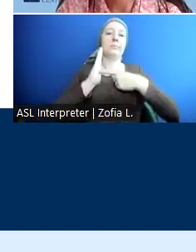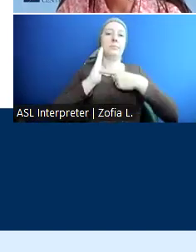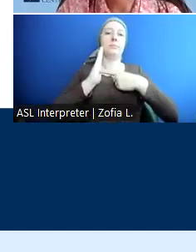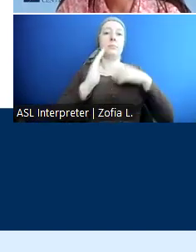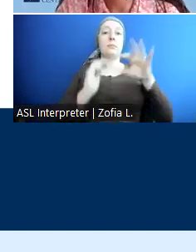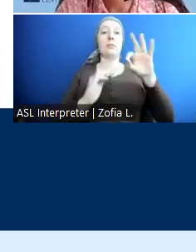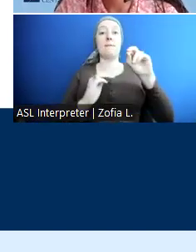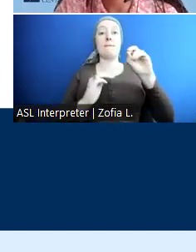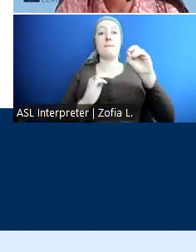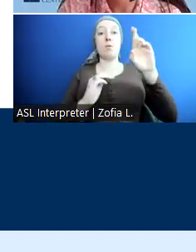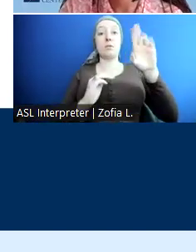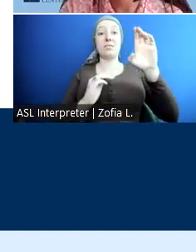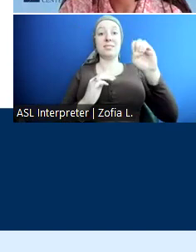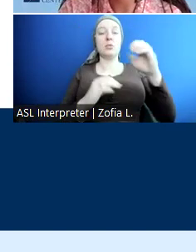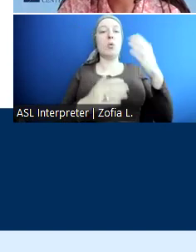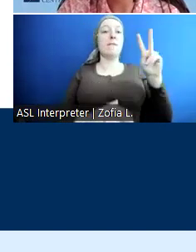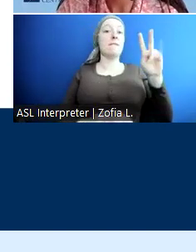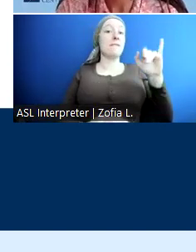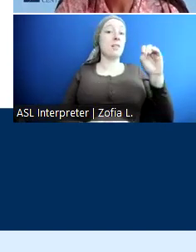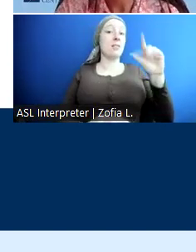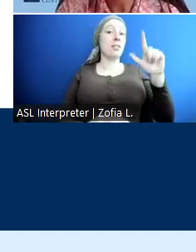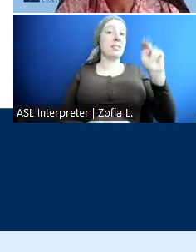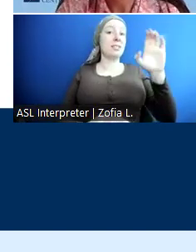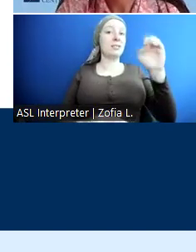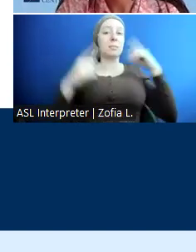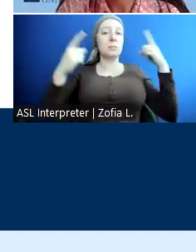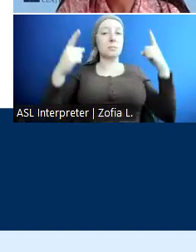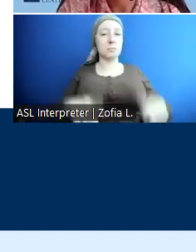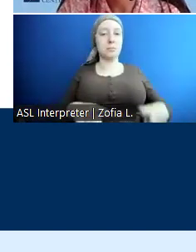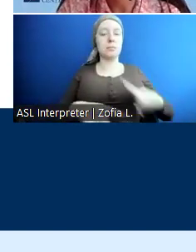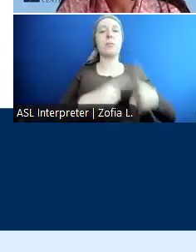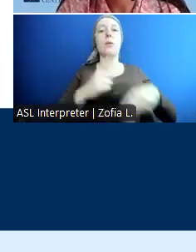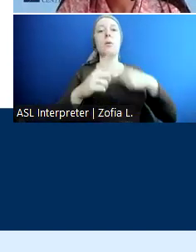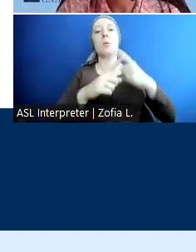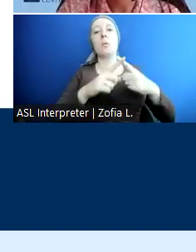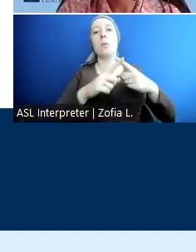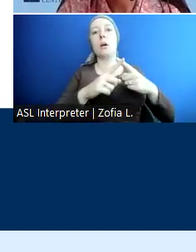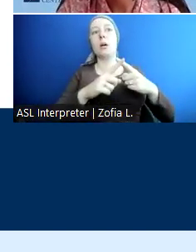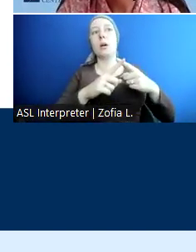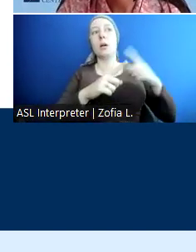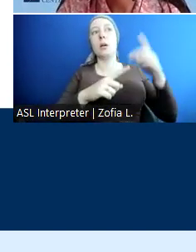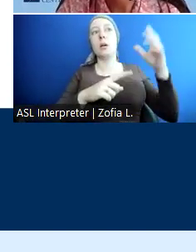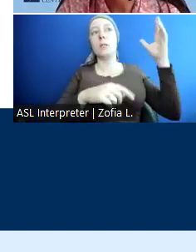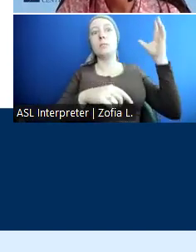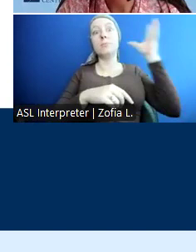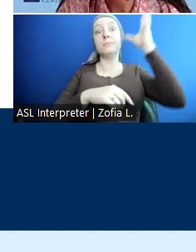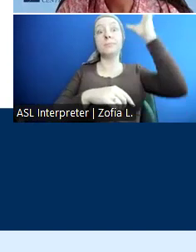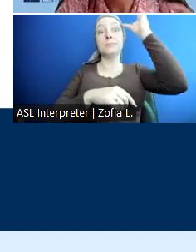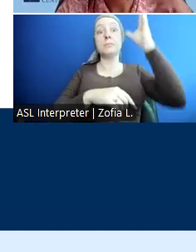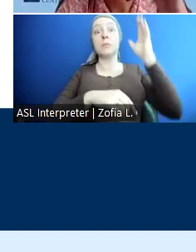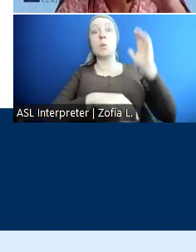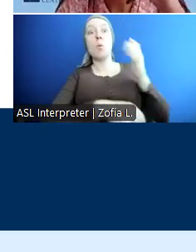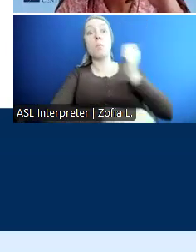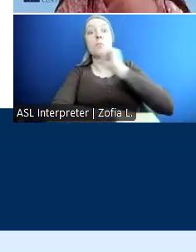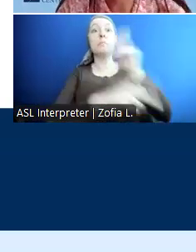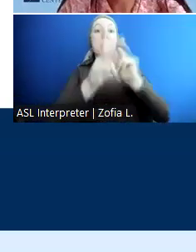force or violence is likely to occur when enforcing parents or other people of authority's decisions.